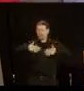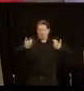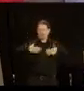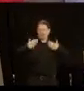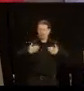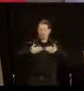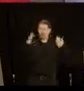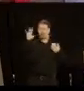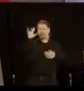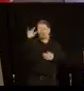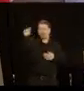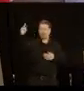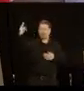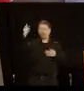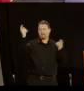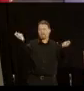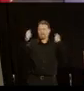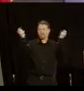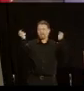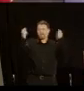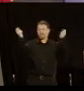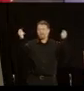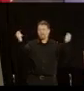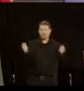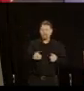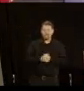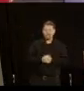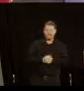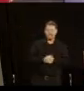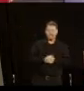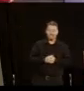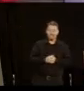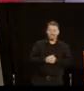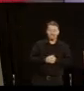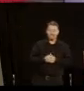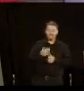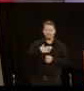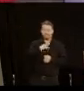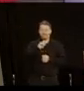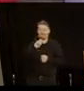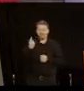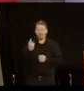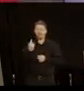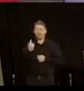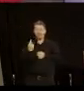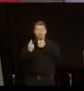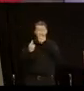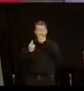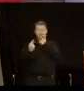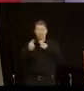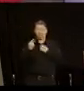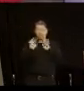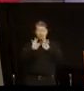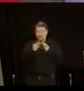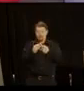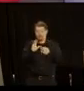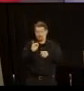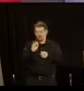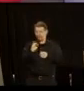anniversary. Wow, congratulations. My first trip to Family Cafe was